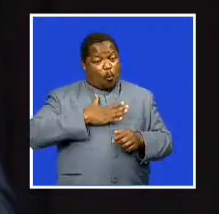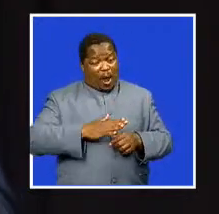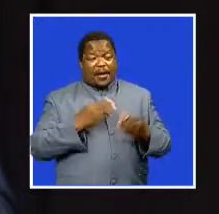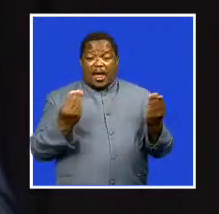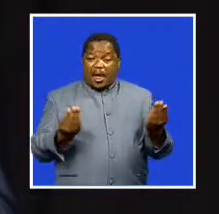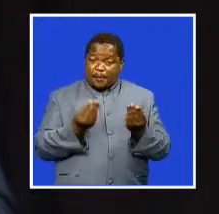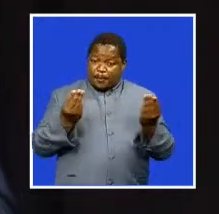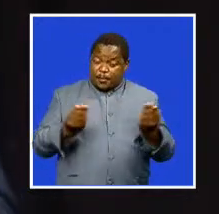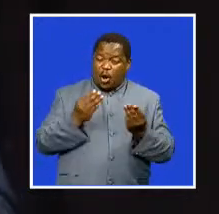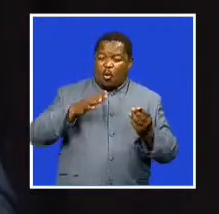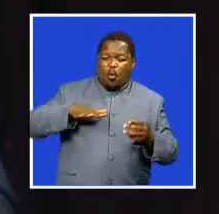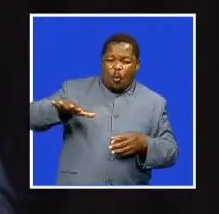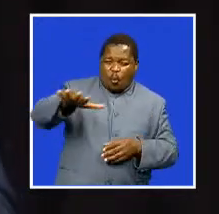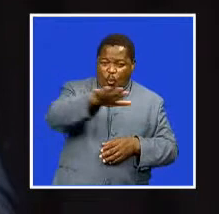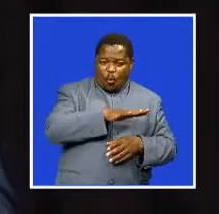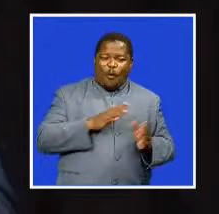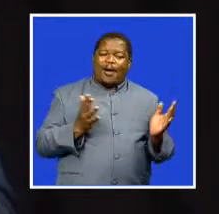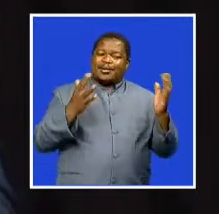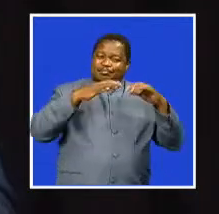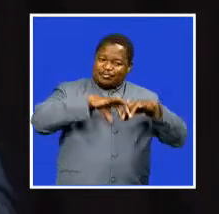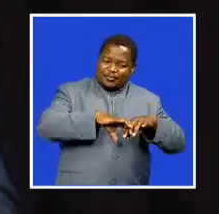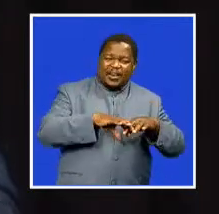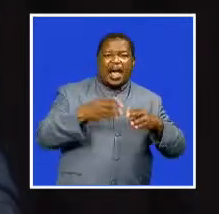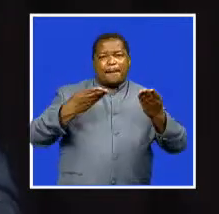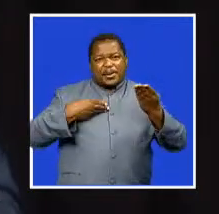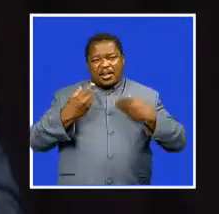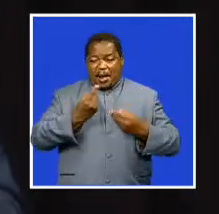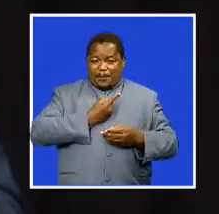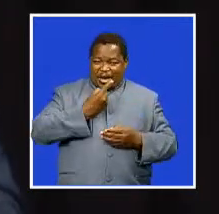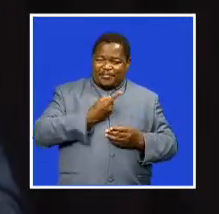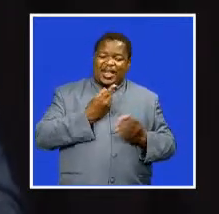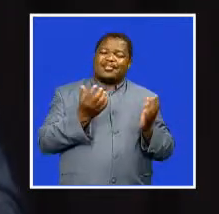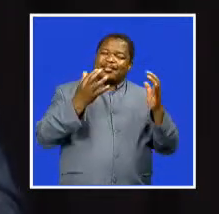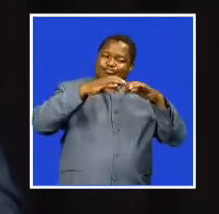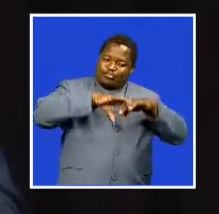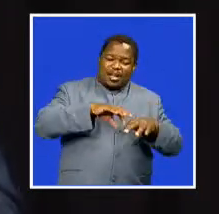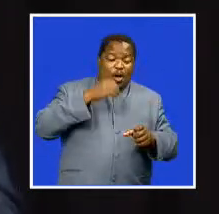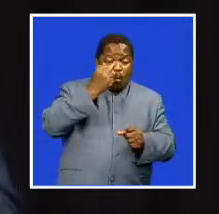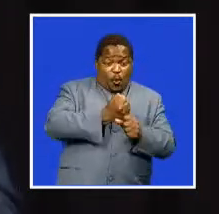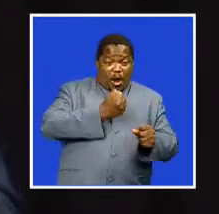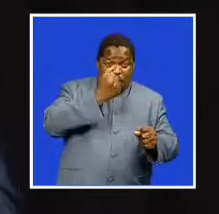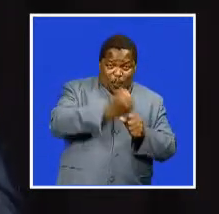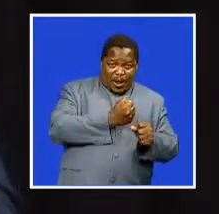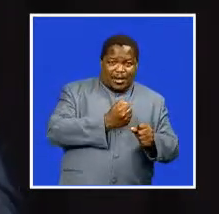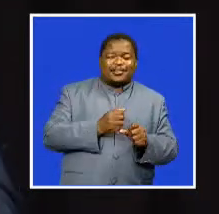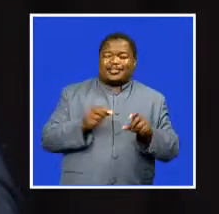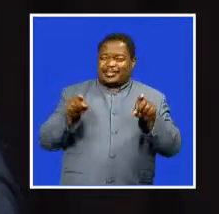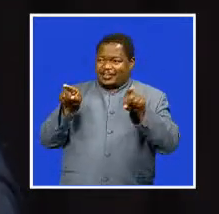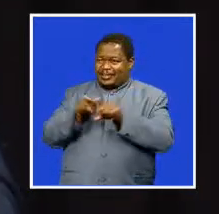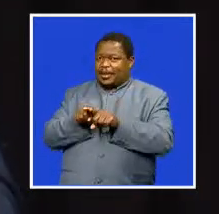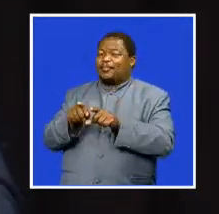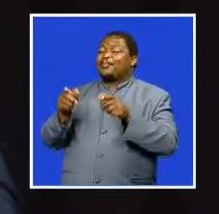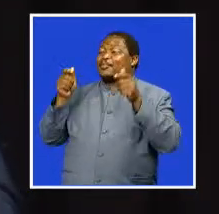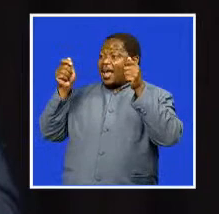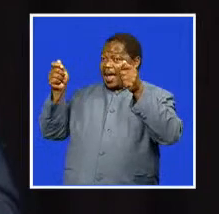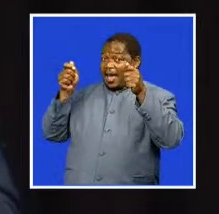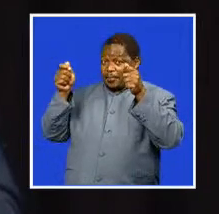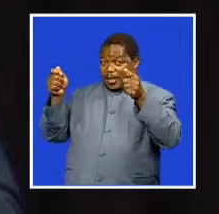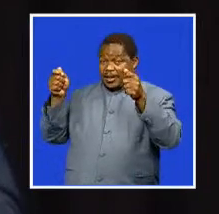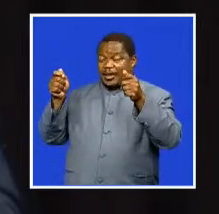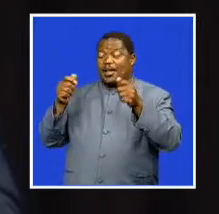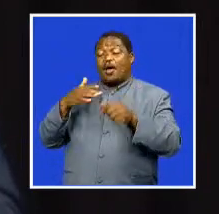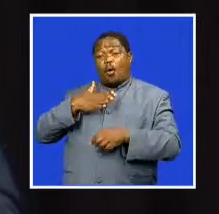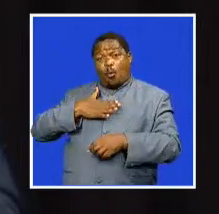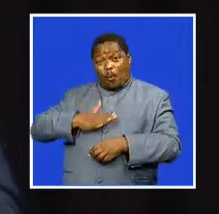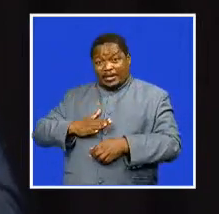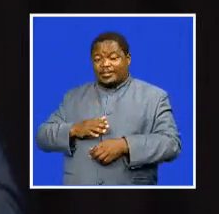private sector, the Mgini campaign is similarly dependent on its chief stakeholders, that being